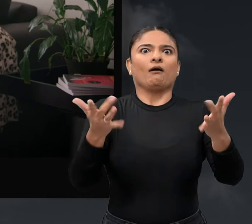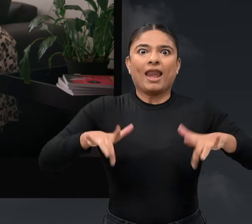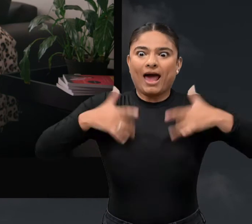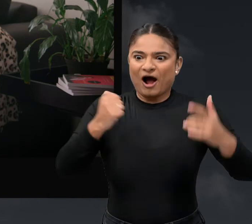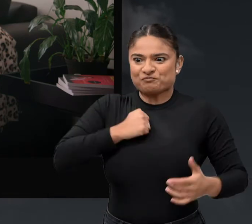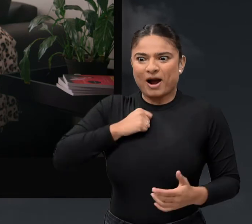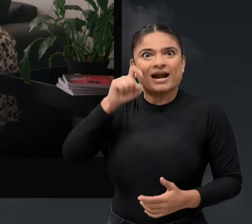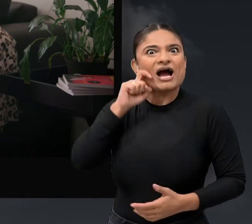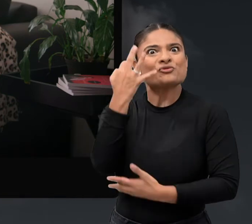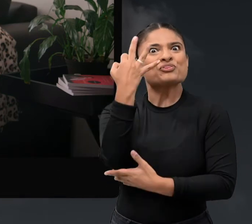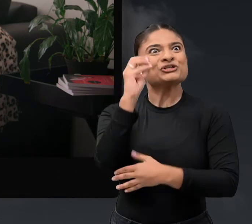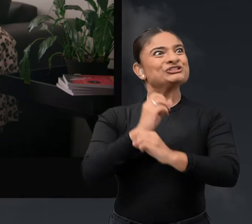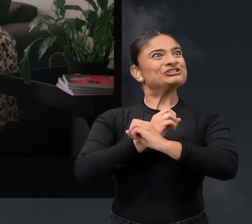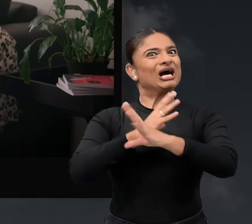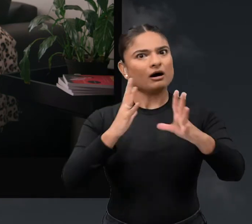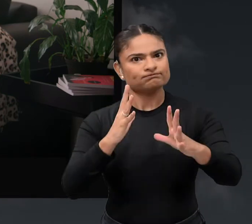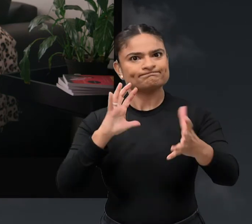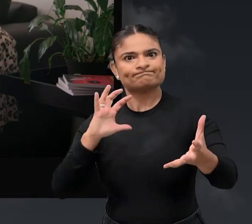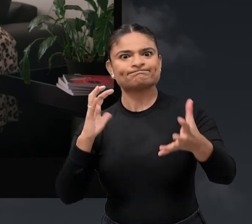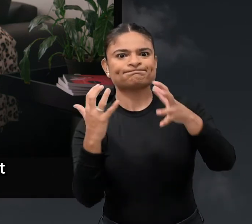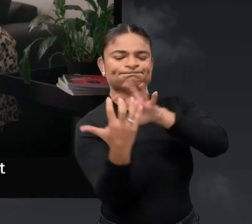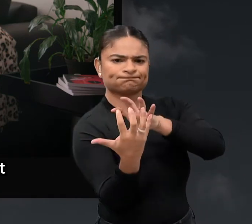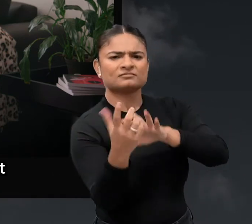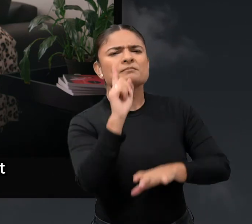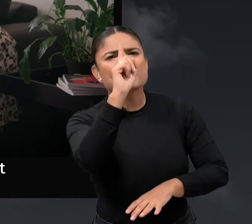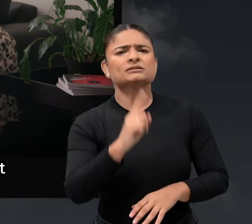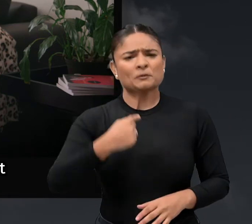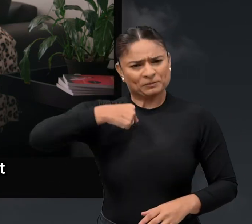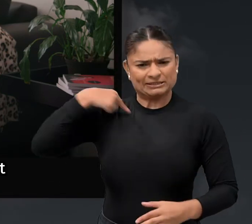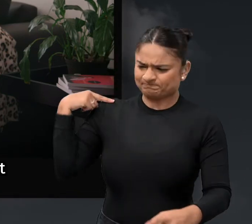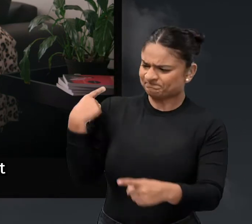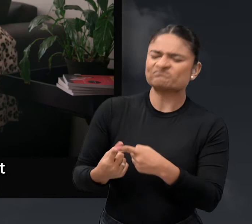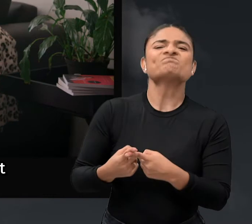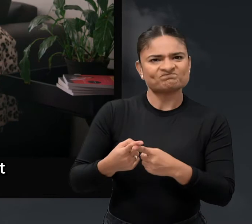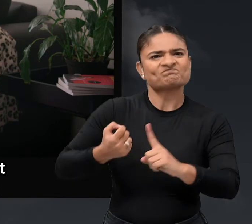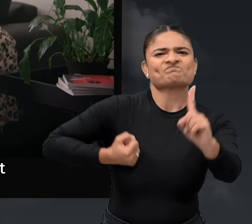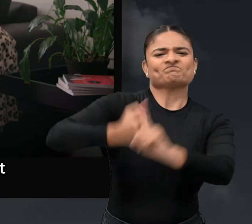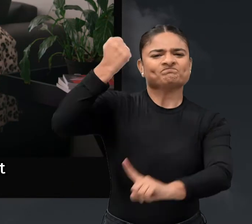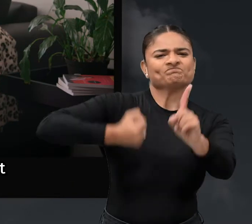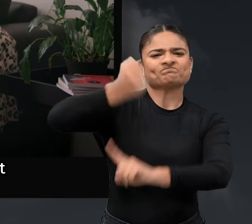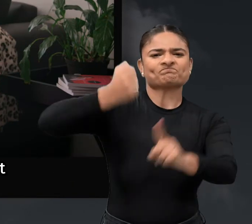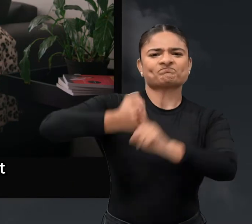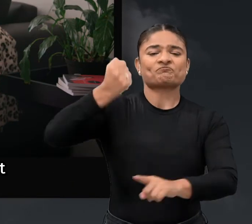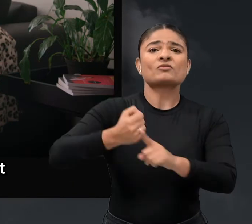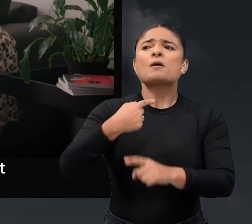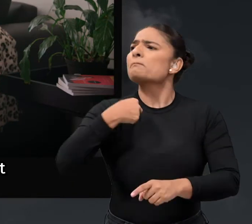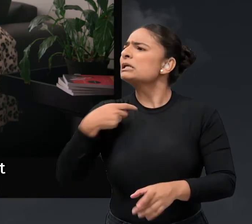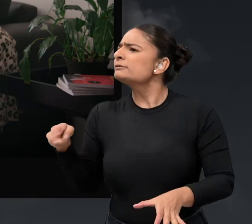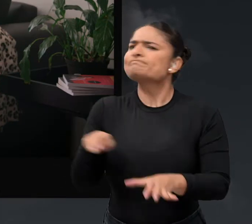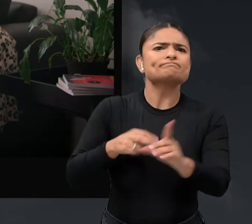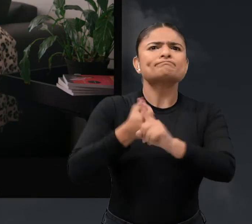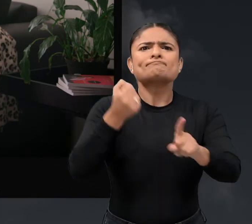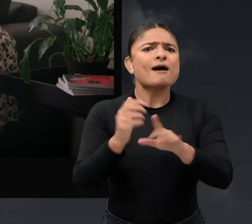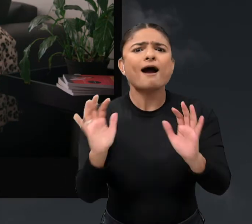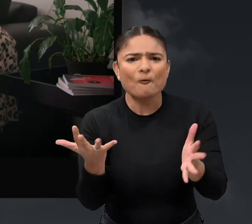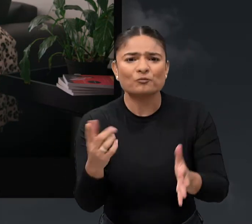then starting to begin. Well, life began. And since then, I've been an activist and I got tired of being an activist